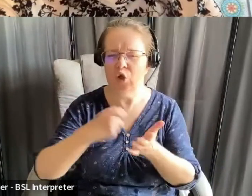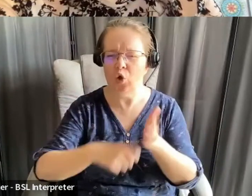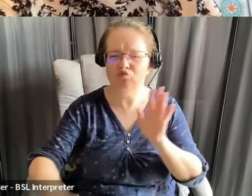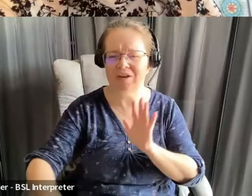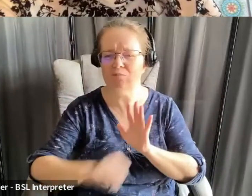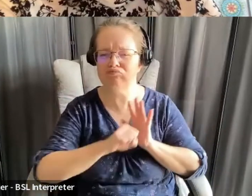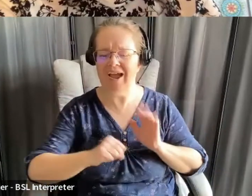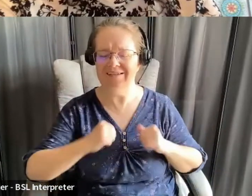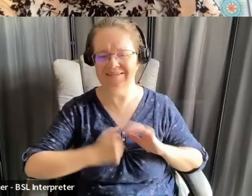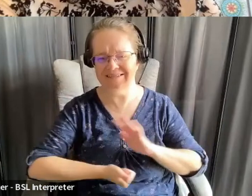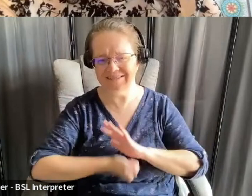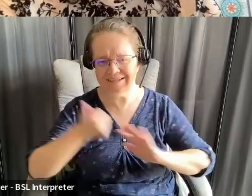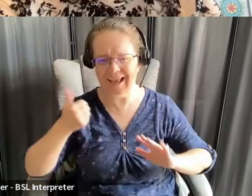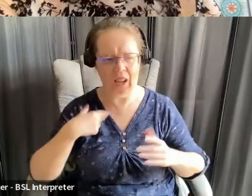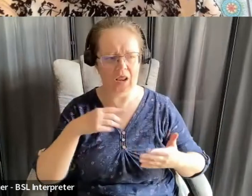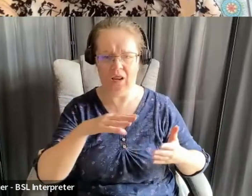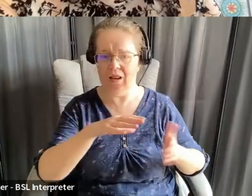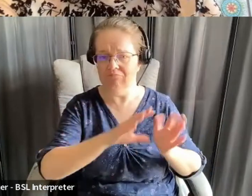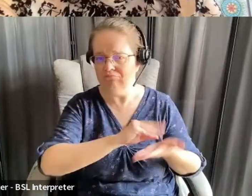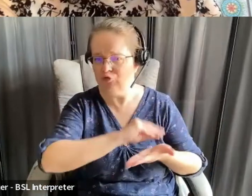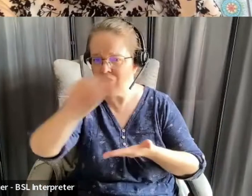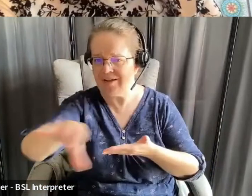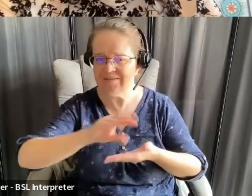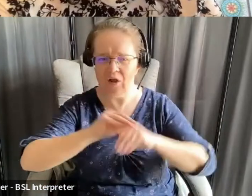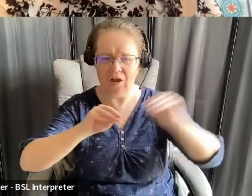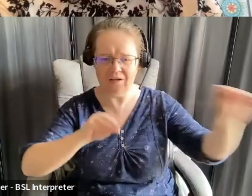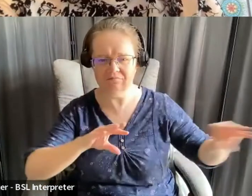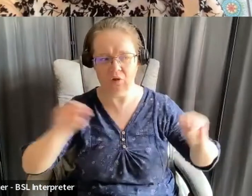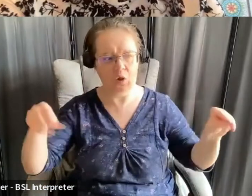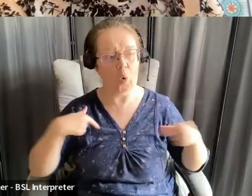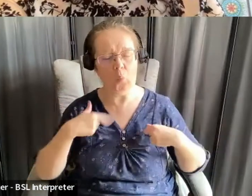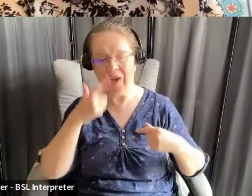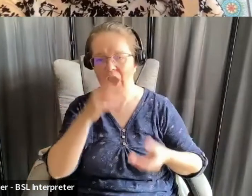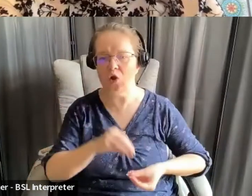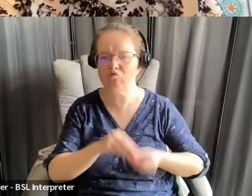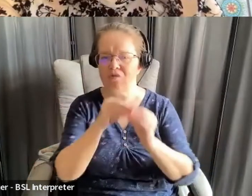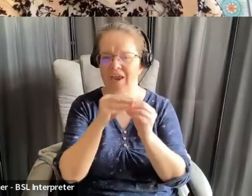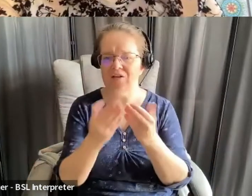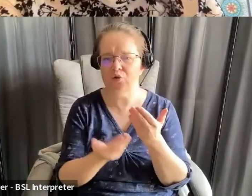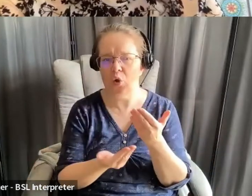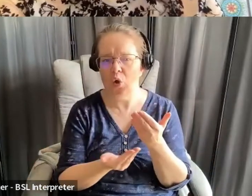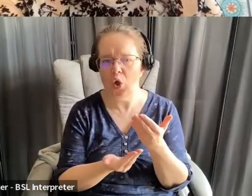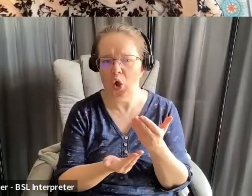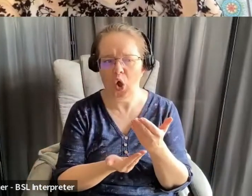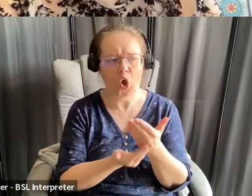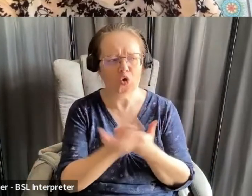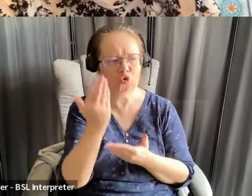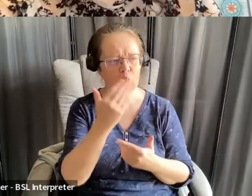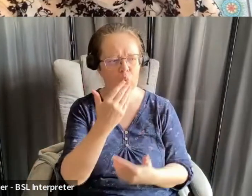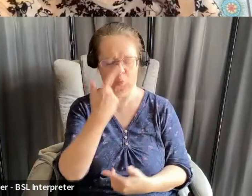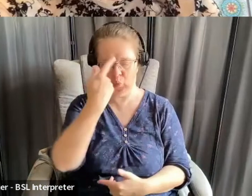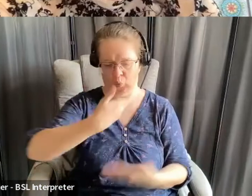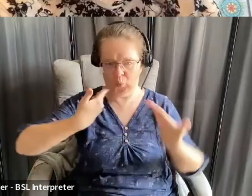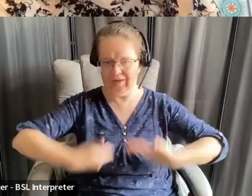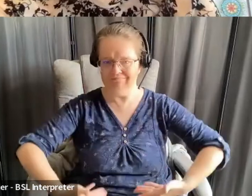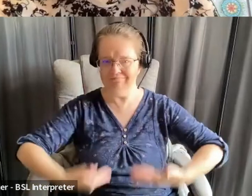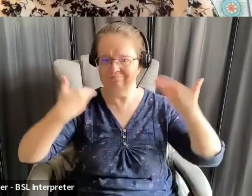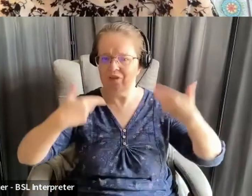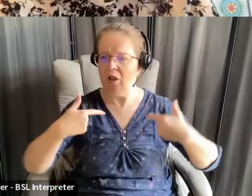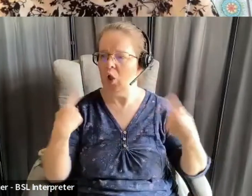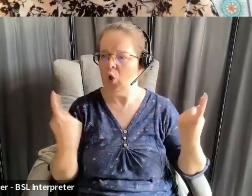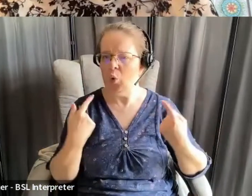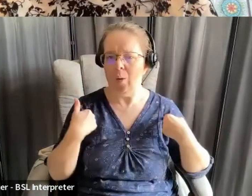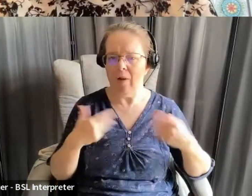wonderful transferable skills. We can create a new canvas, a new painting of who we want to be and how we want to show up in our world of